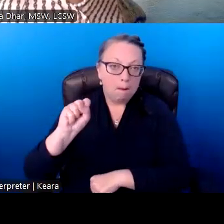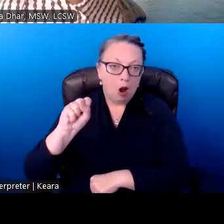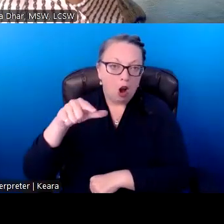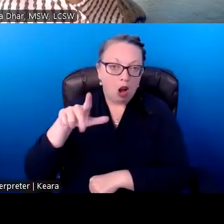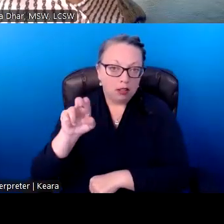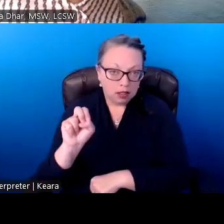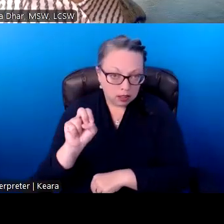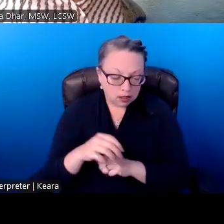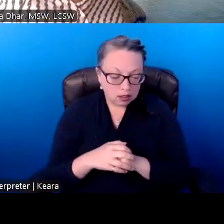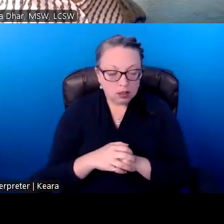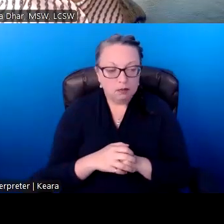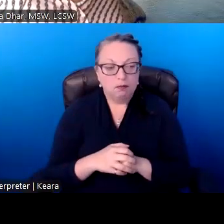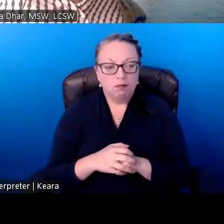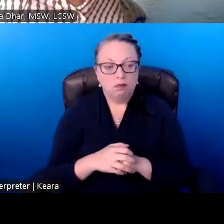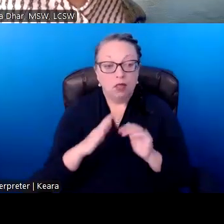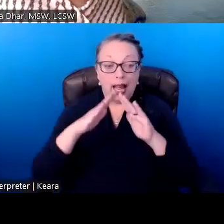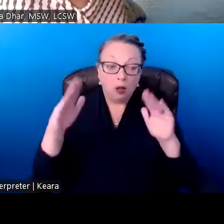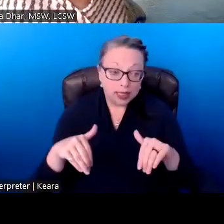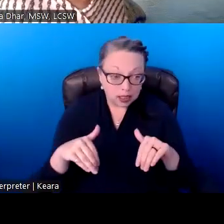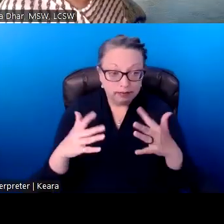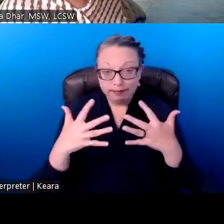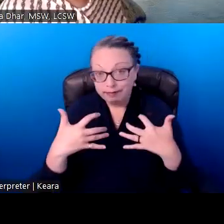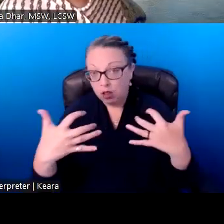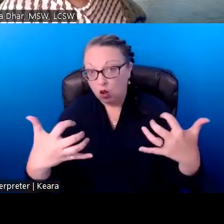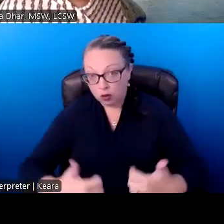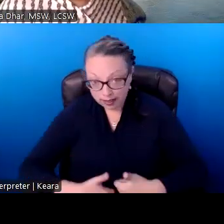housing and congregate meal sites,